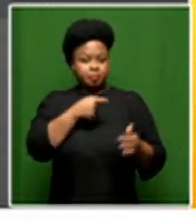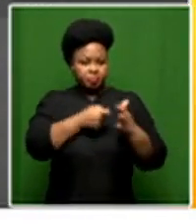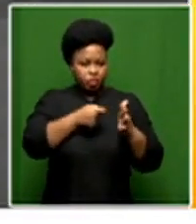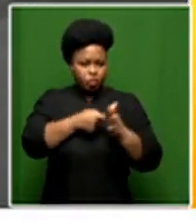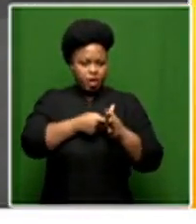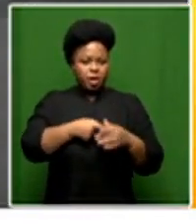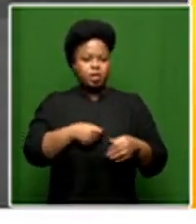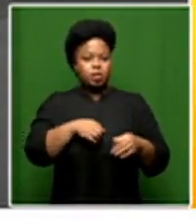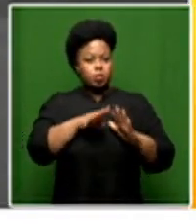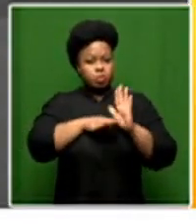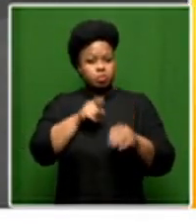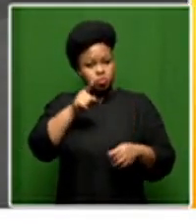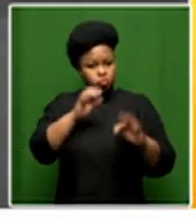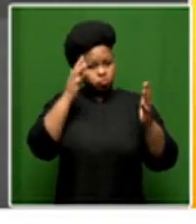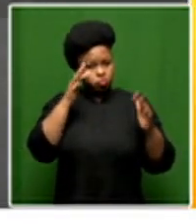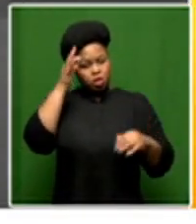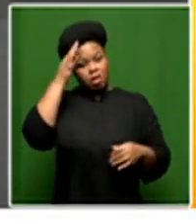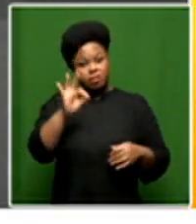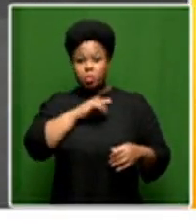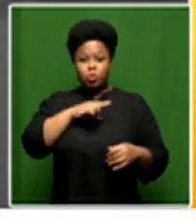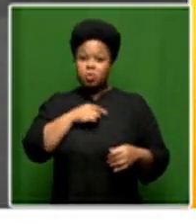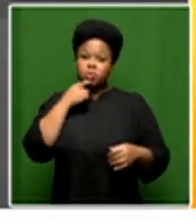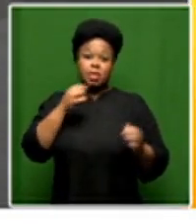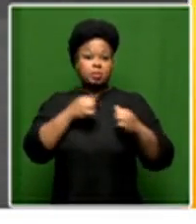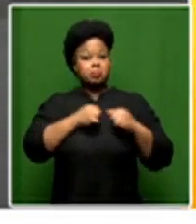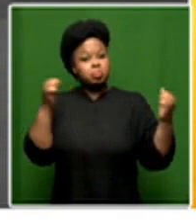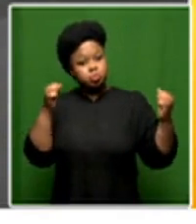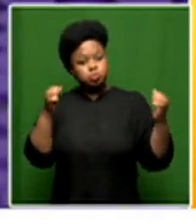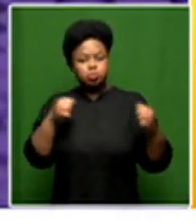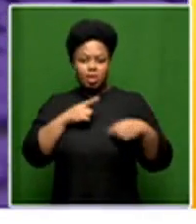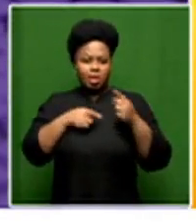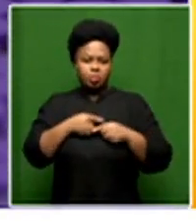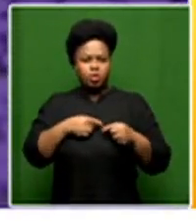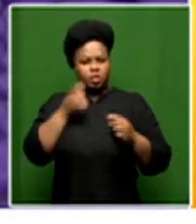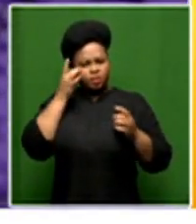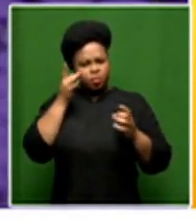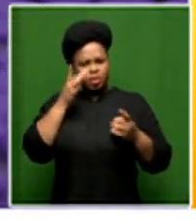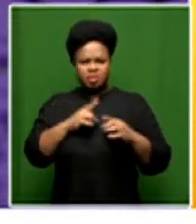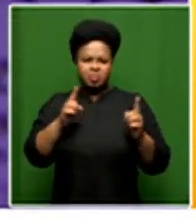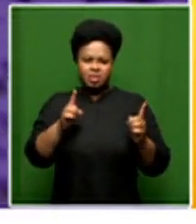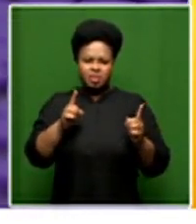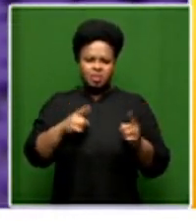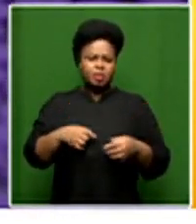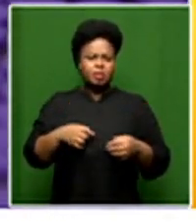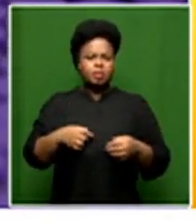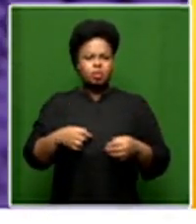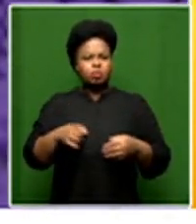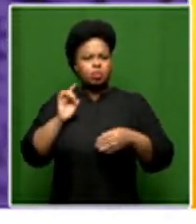and rollout programs, you've applauded government on being transparent about the details. But what have